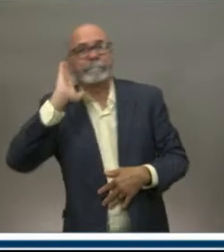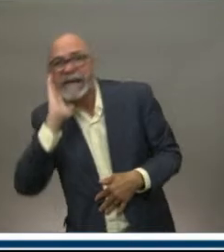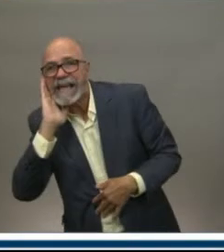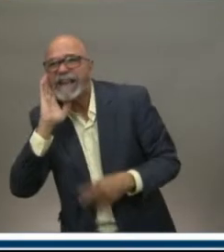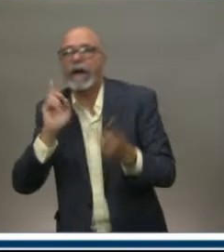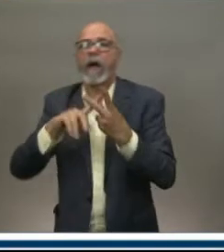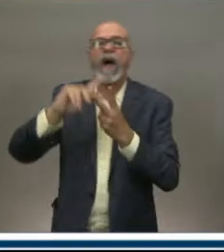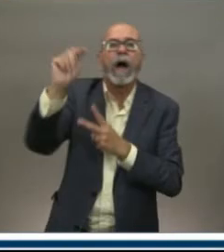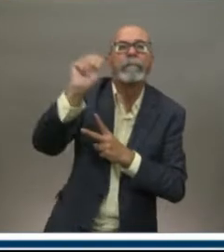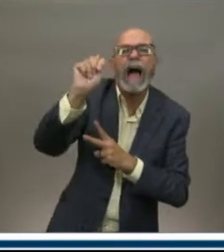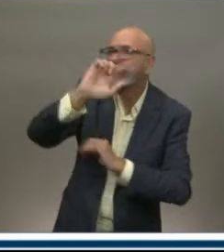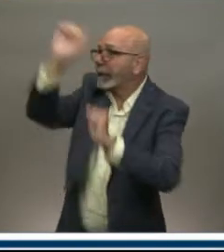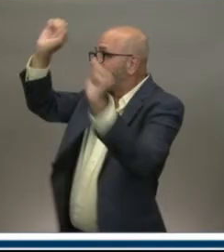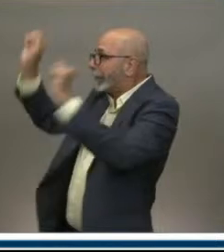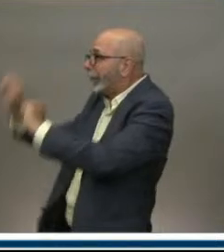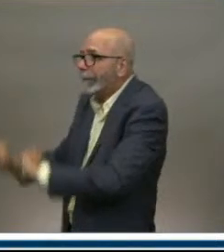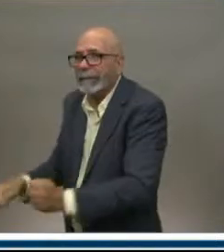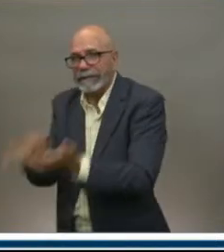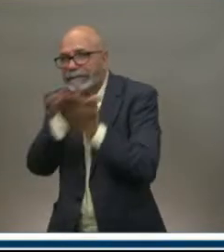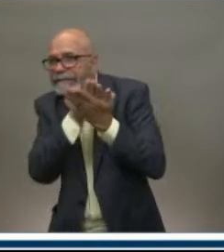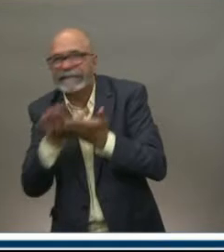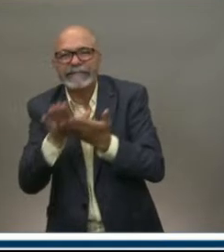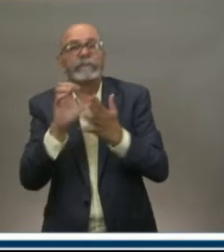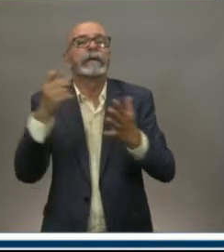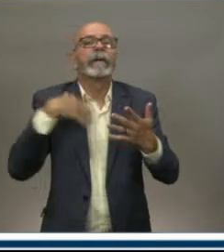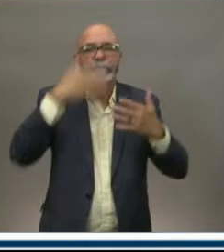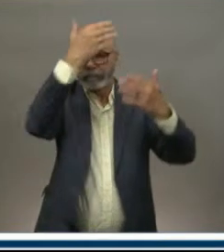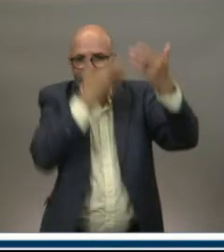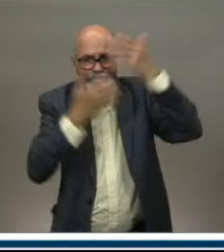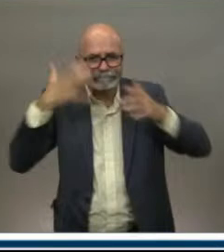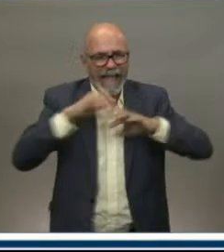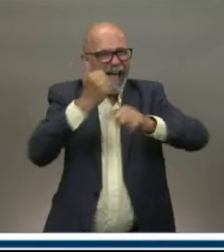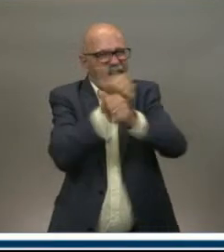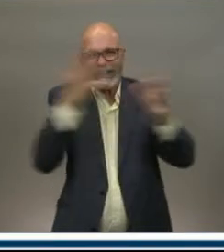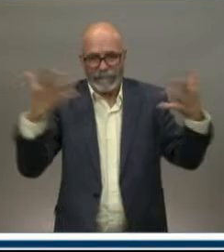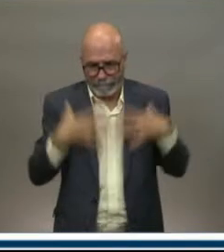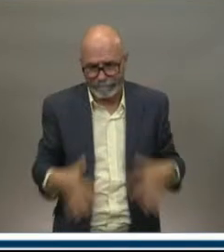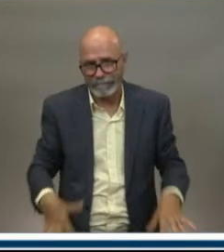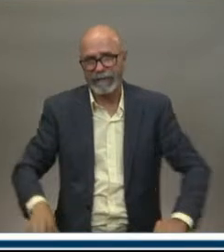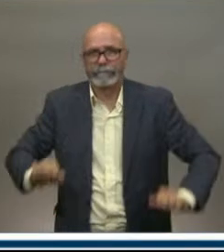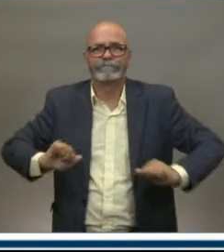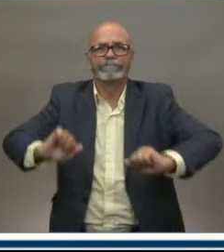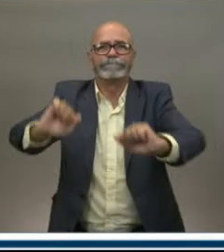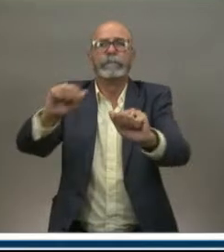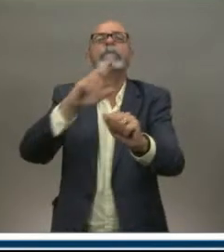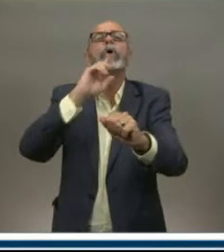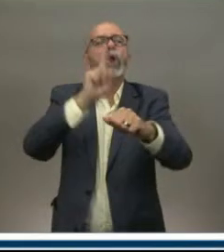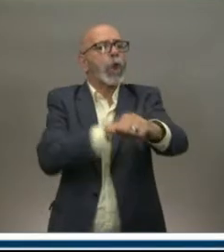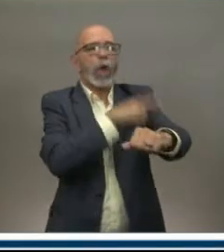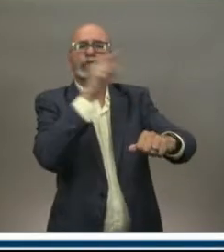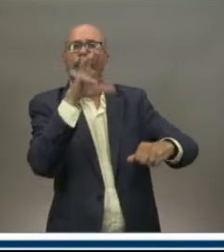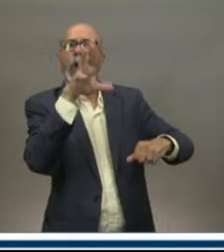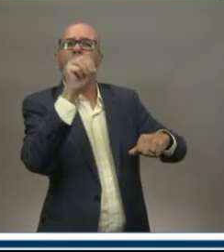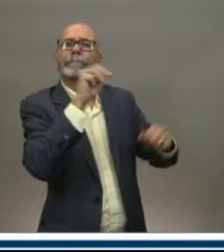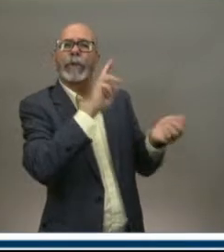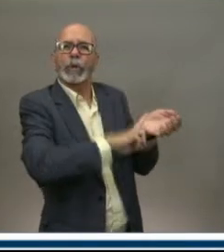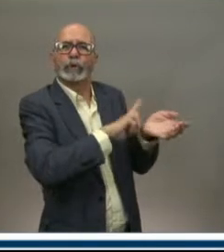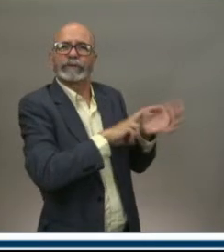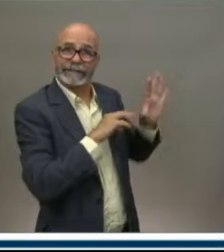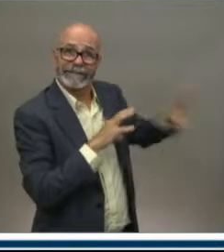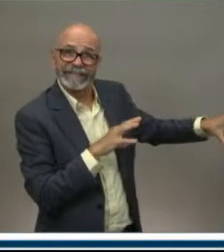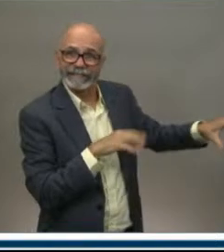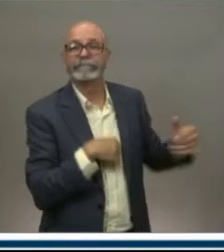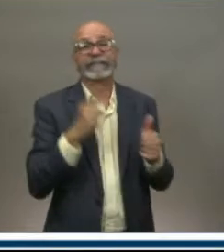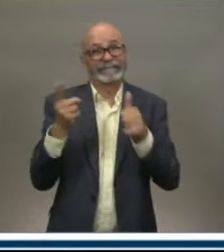We provided personal protective equipment for COVID-19 to long-term care facilities and home care agencies during the first wave, and